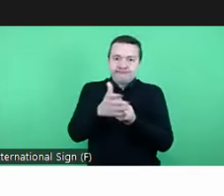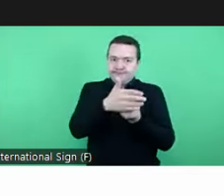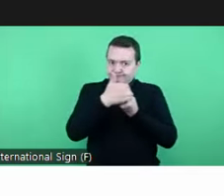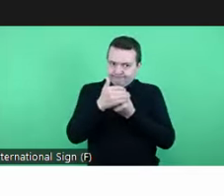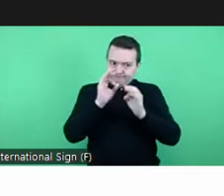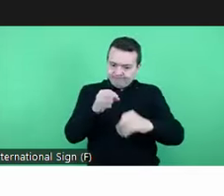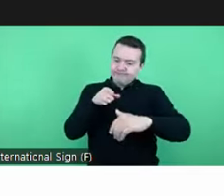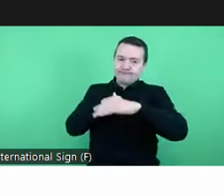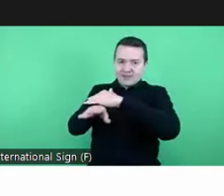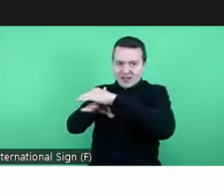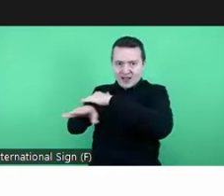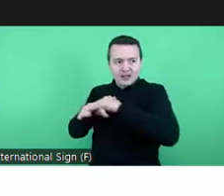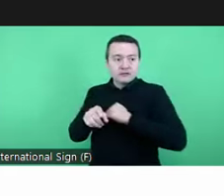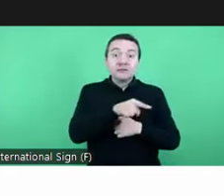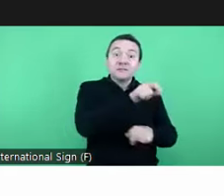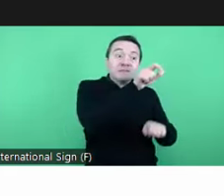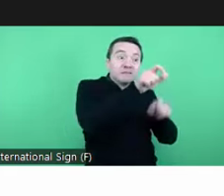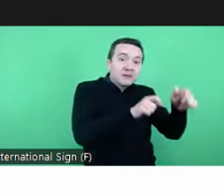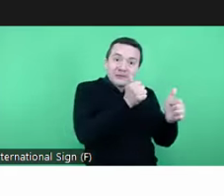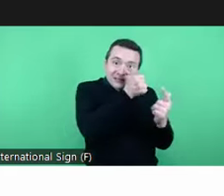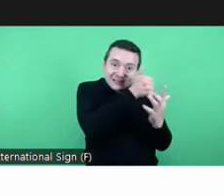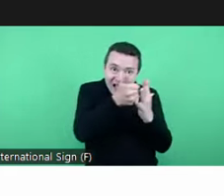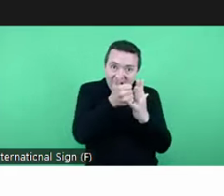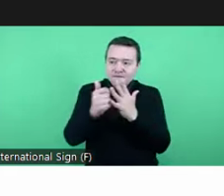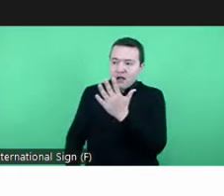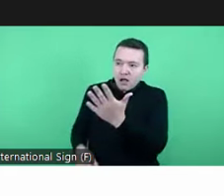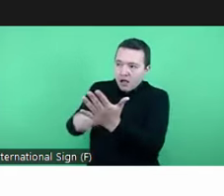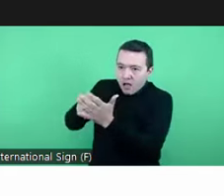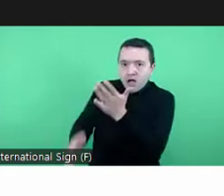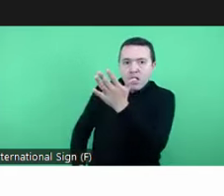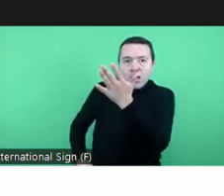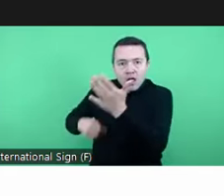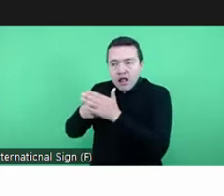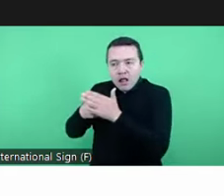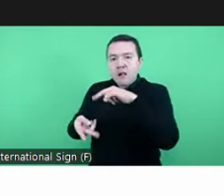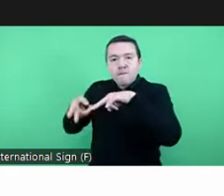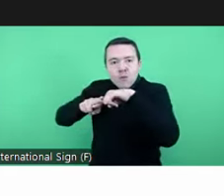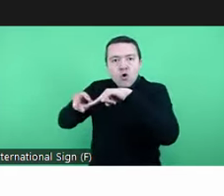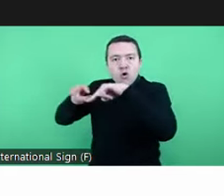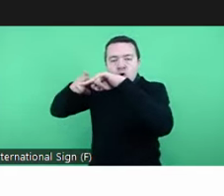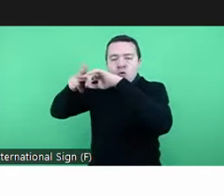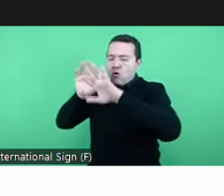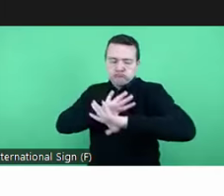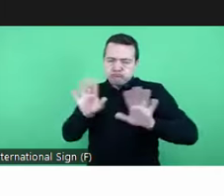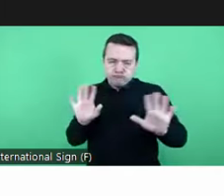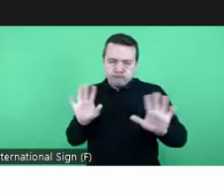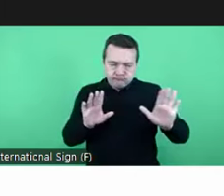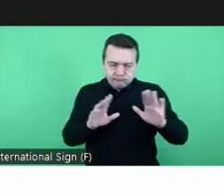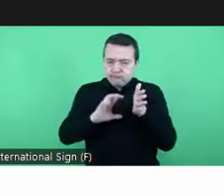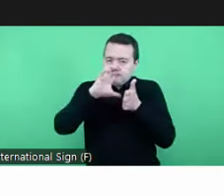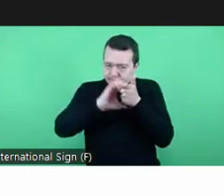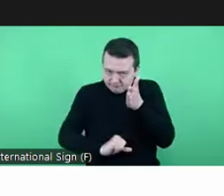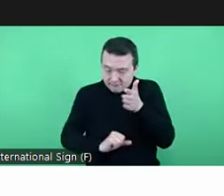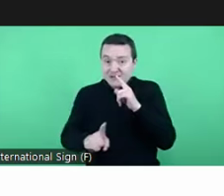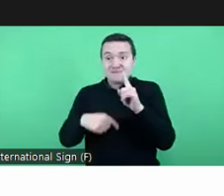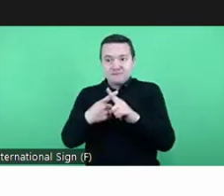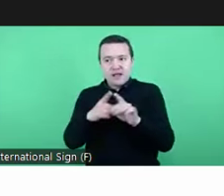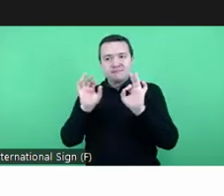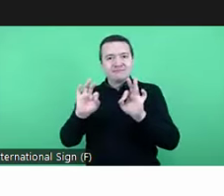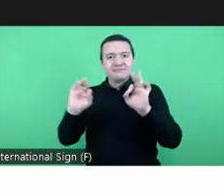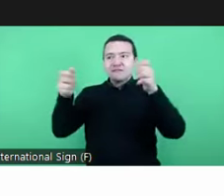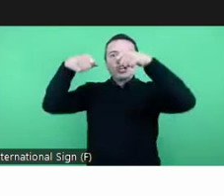doing, de always with the simplificar view to reduce el out-of-pocket expenses funcionamiento and del to sistema. simplify the workings of the Eh, system. Obviamente que cuando